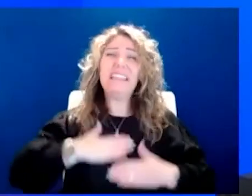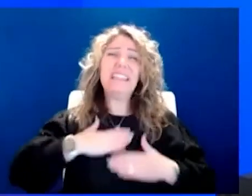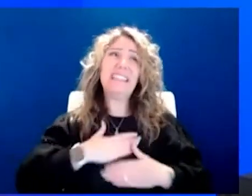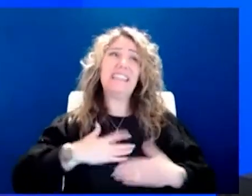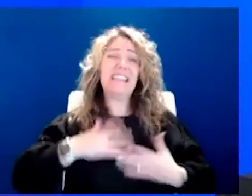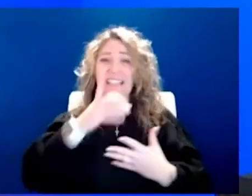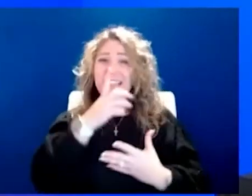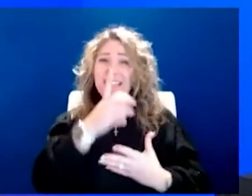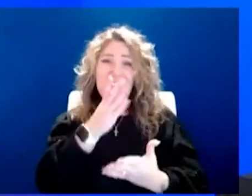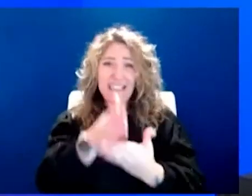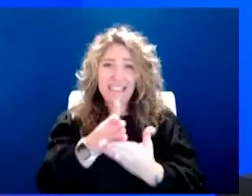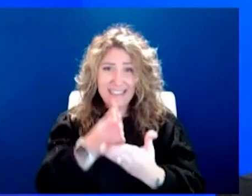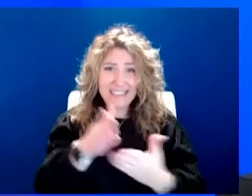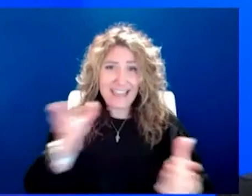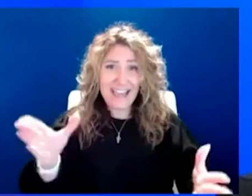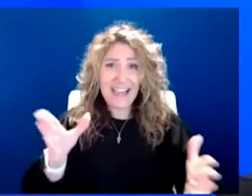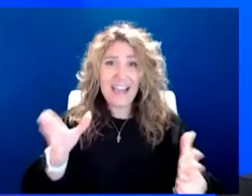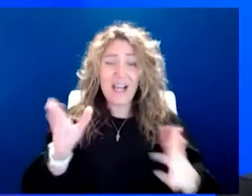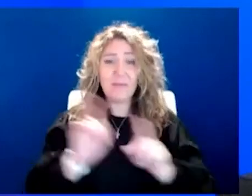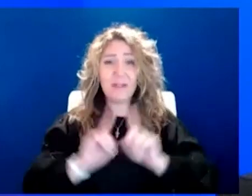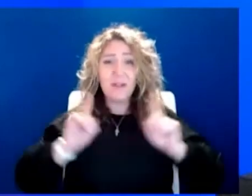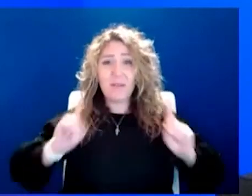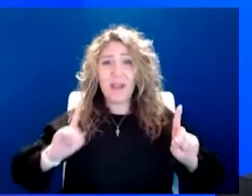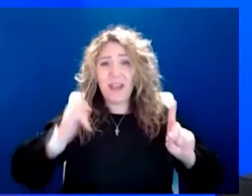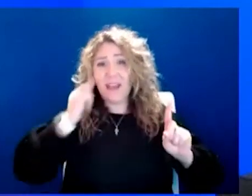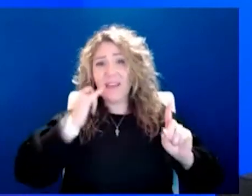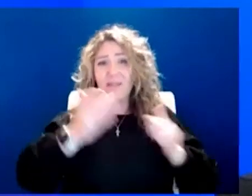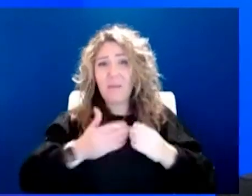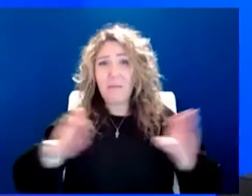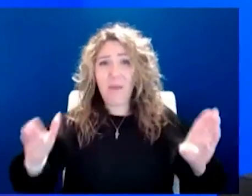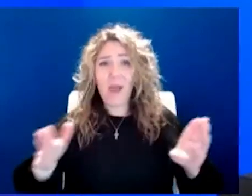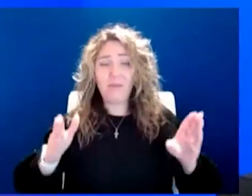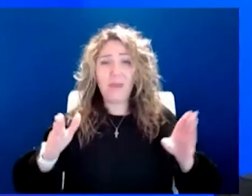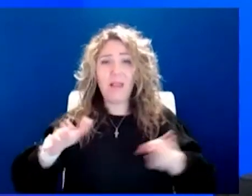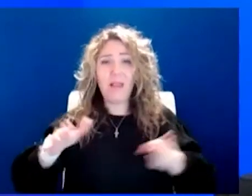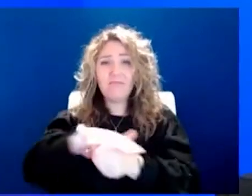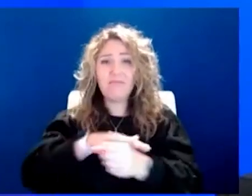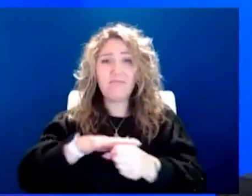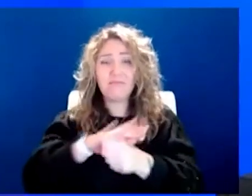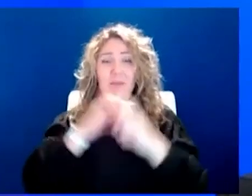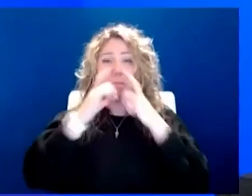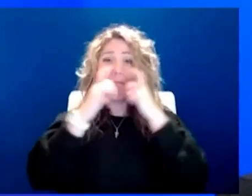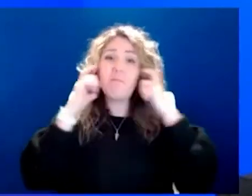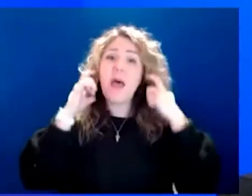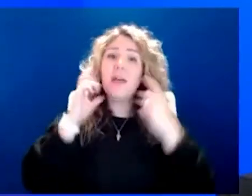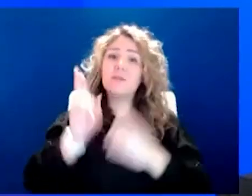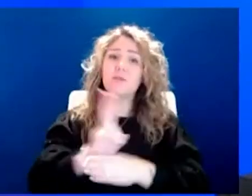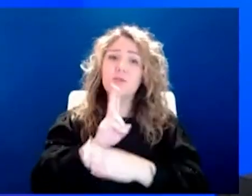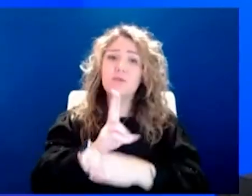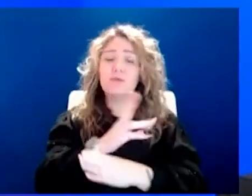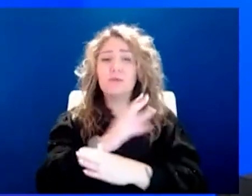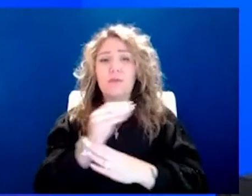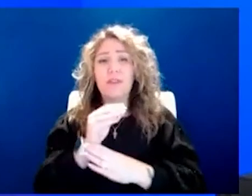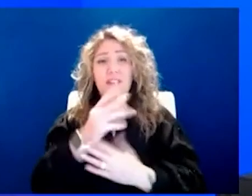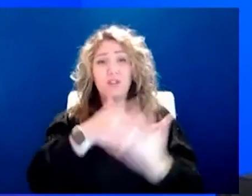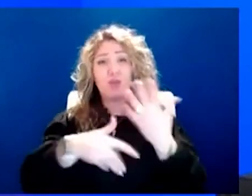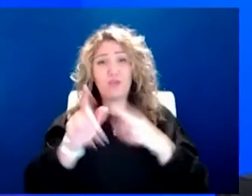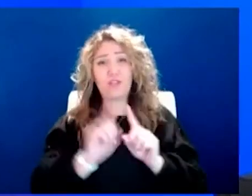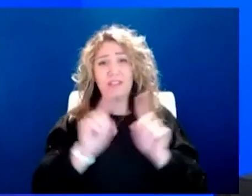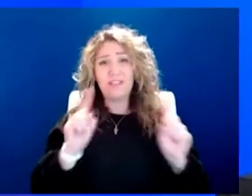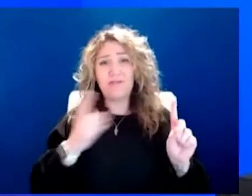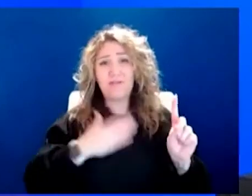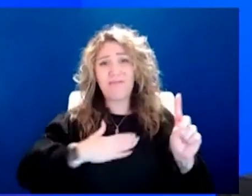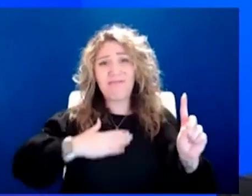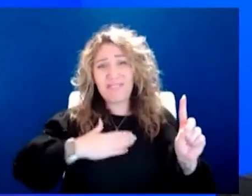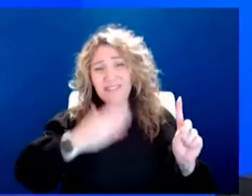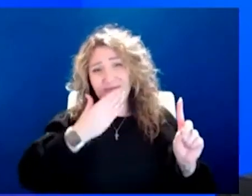you're going to be in a public space, definitely have masks available, wear them correctly. If you can socially distance, do so to the best of your